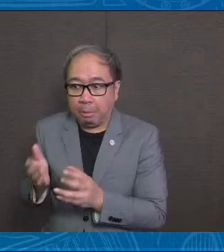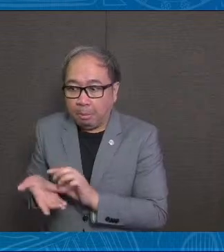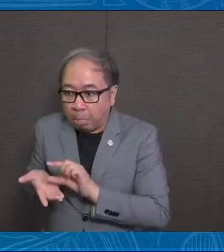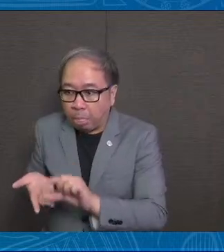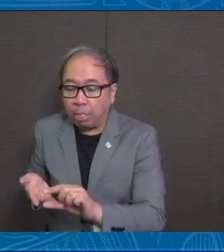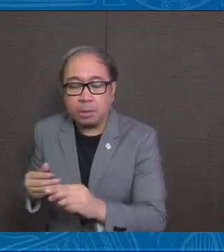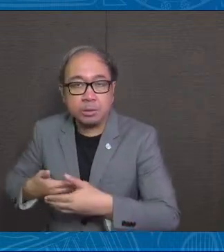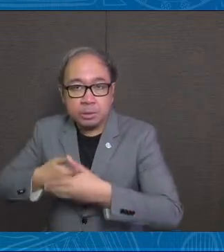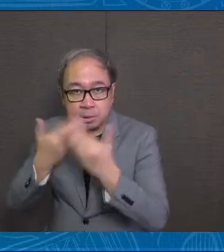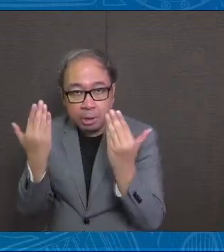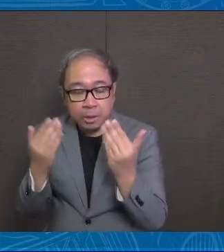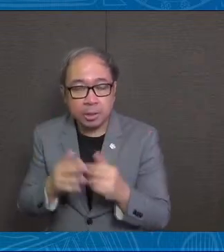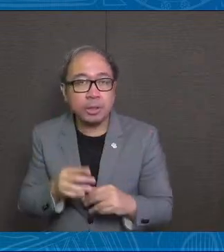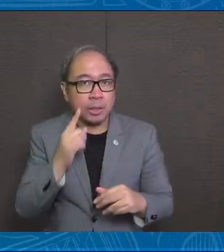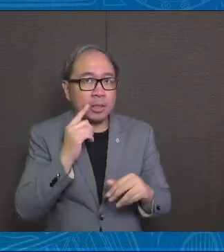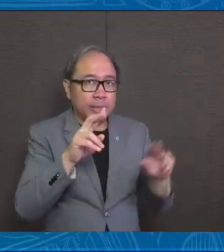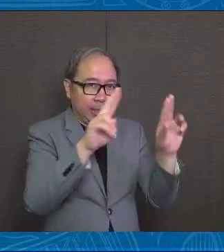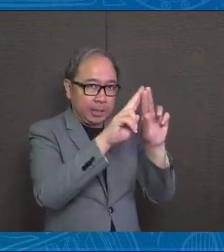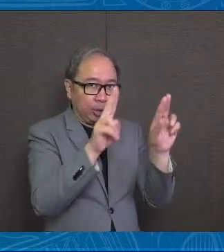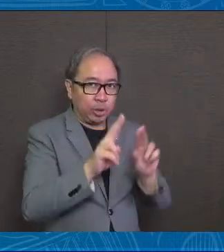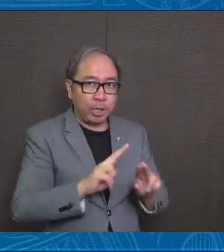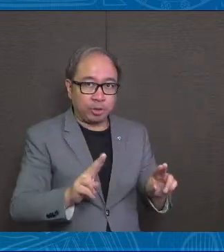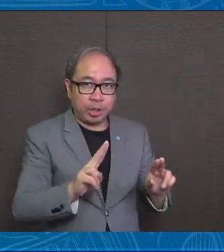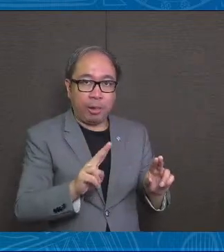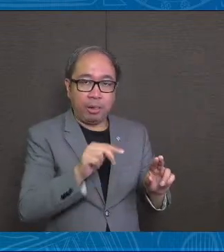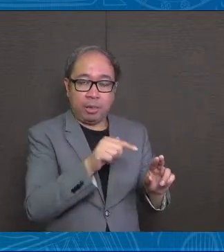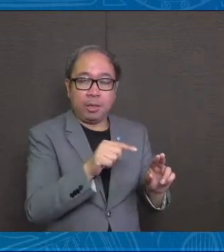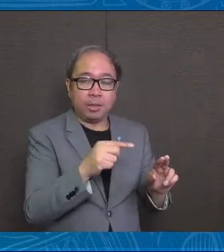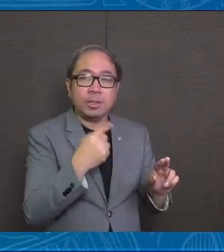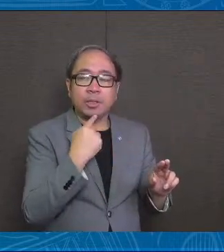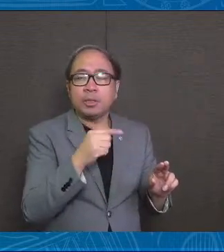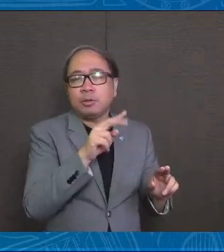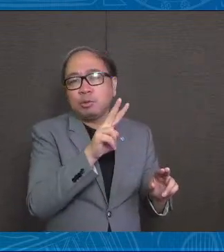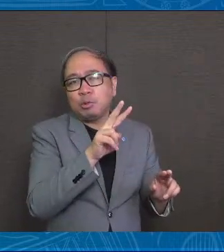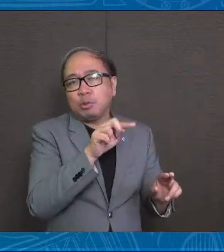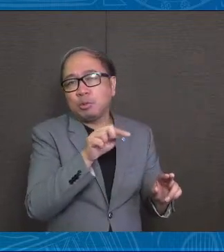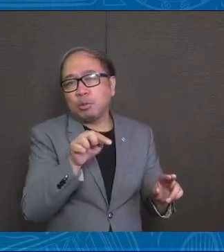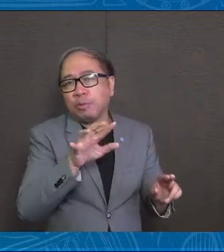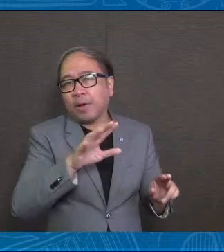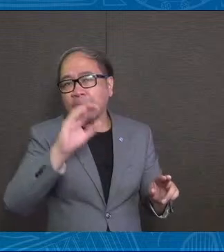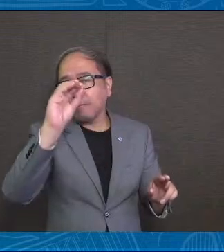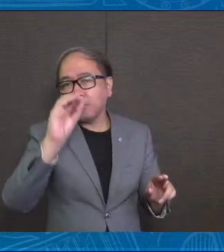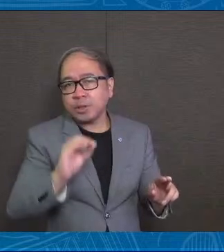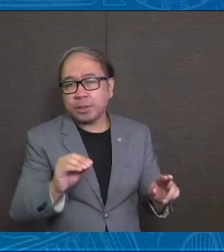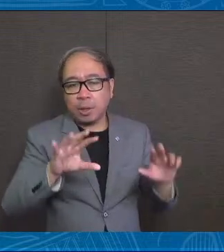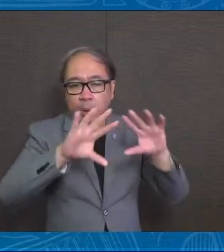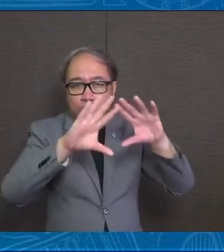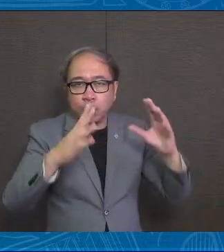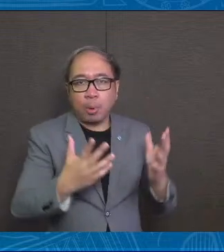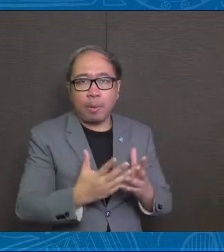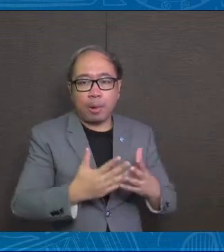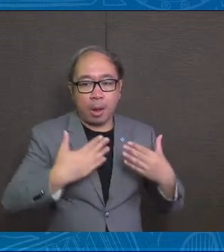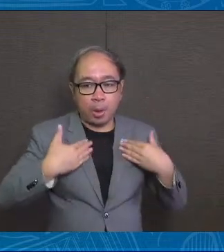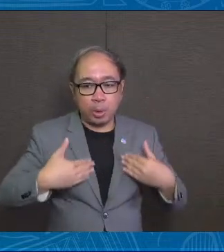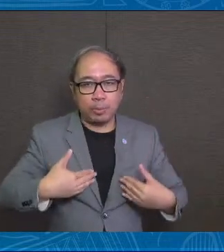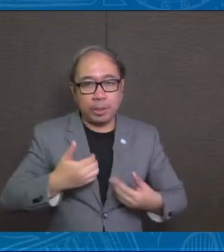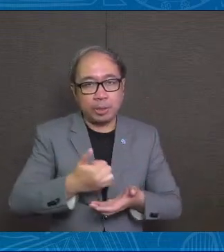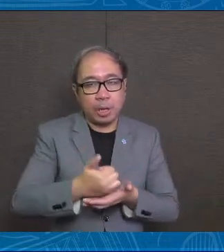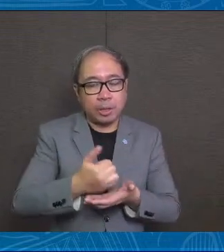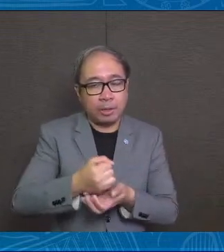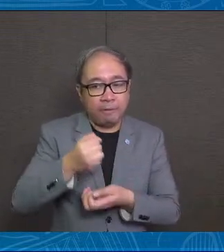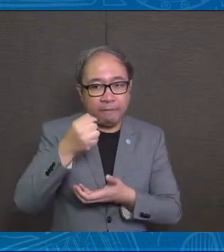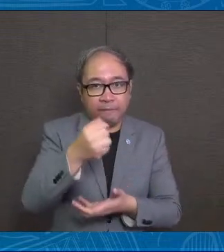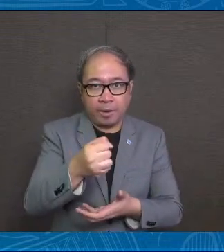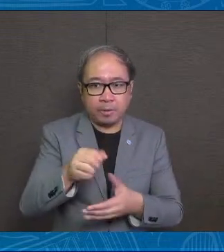is reported that only 2 to 5% of the global humanitarian fund reach the